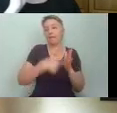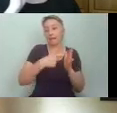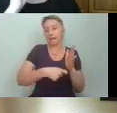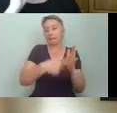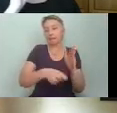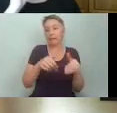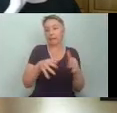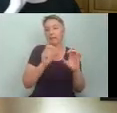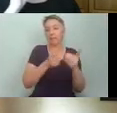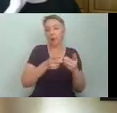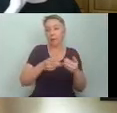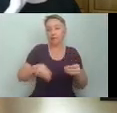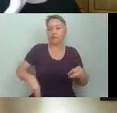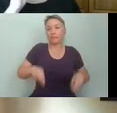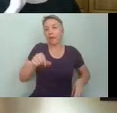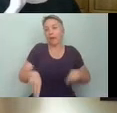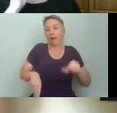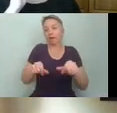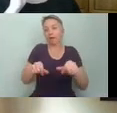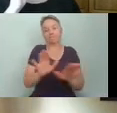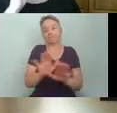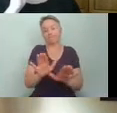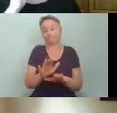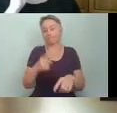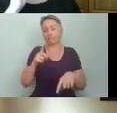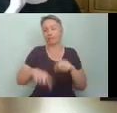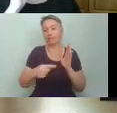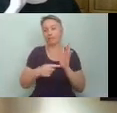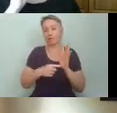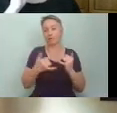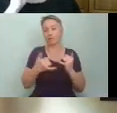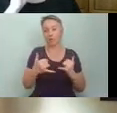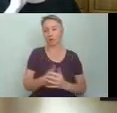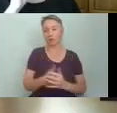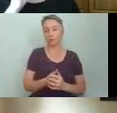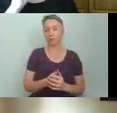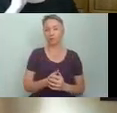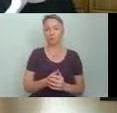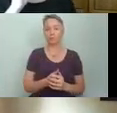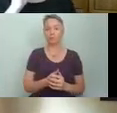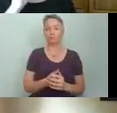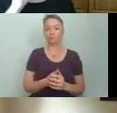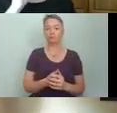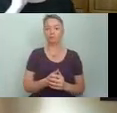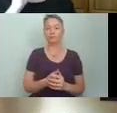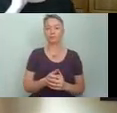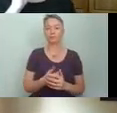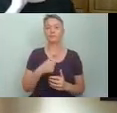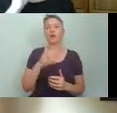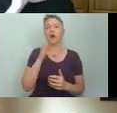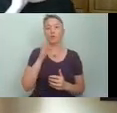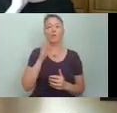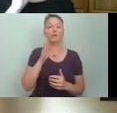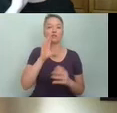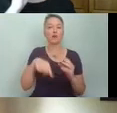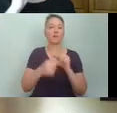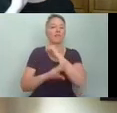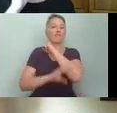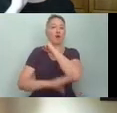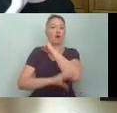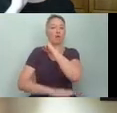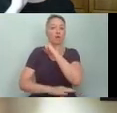expenditures at this point in time. And I'll talk a little bit about the what the fall is looking like right